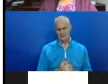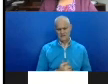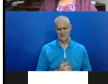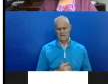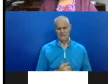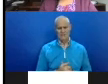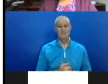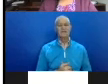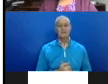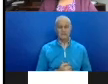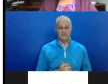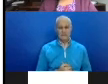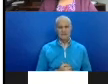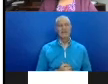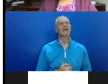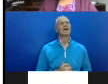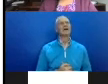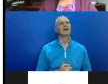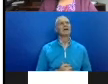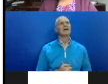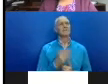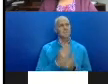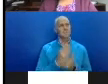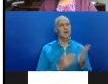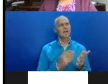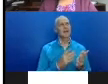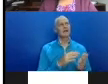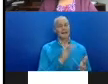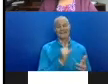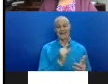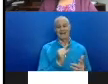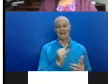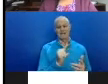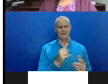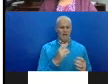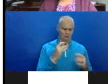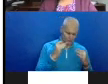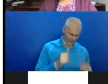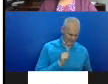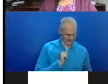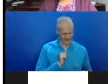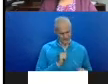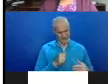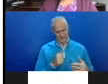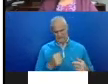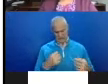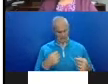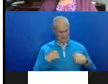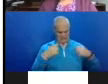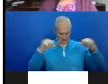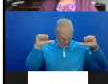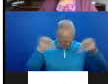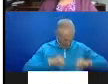it does need to, so just part of where that leads to in terms of that self-loathing, if that's all that ends up as a result of